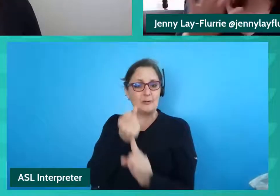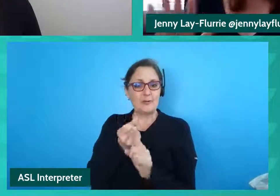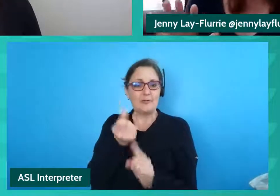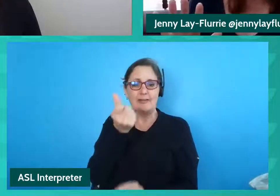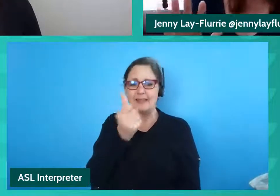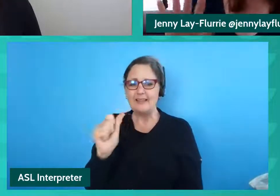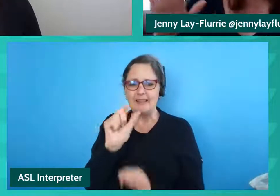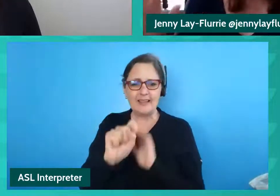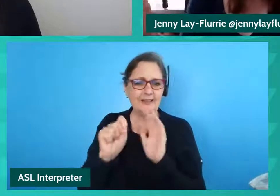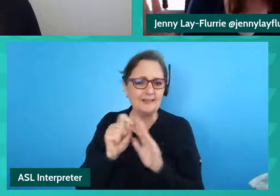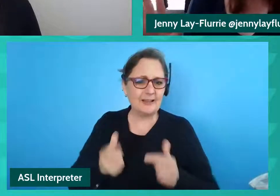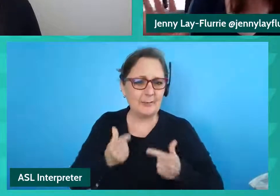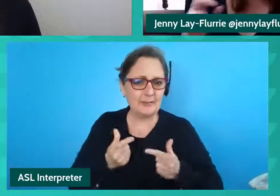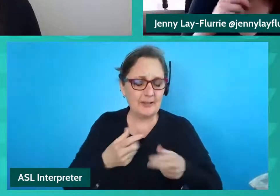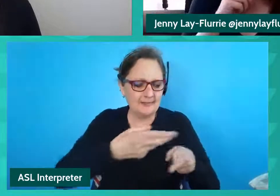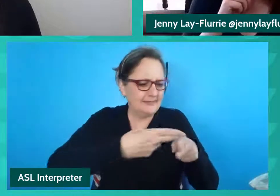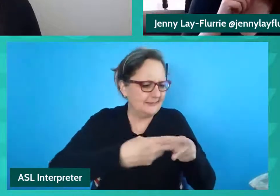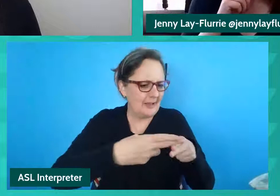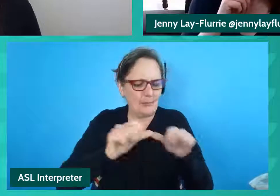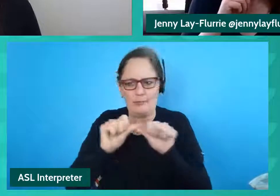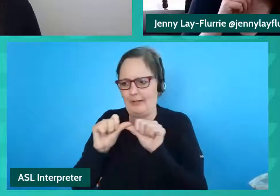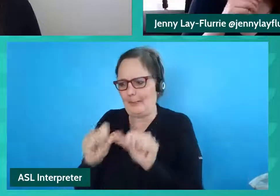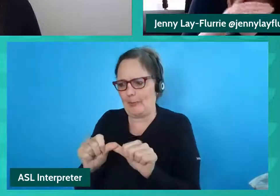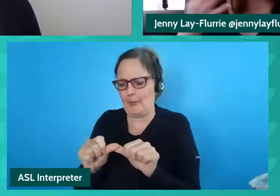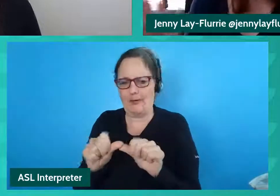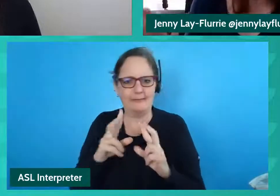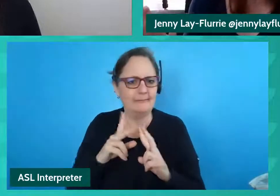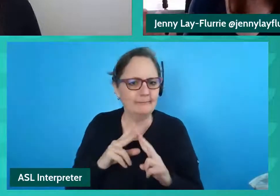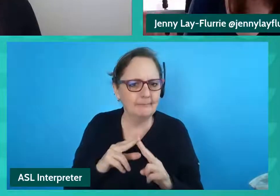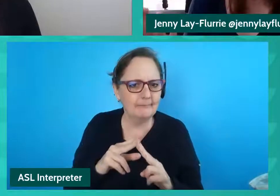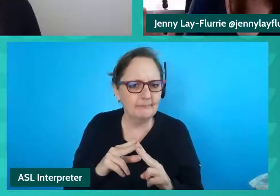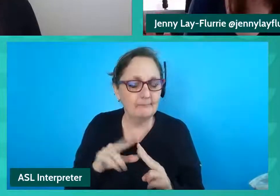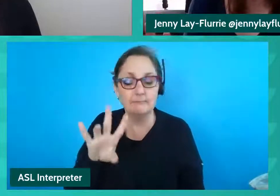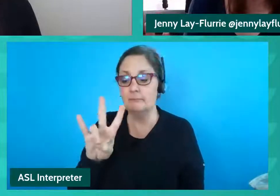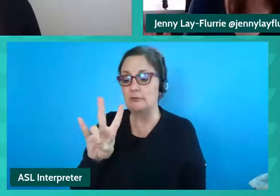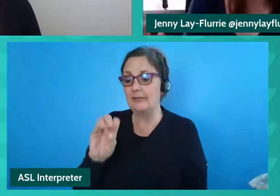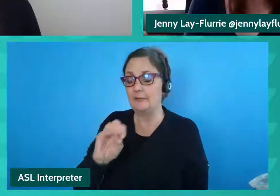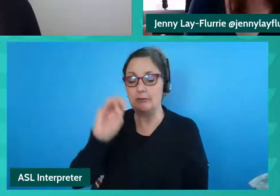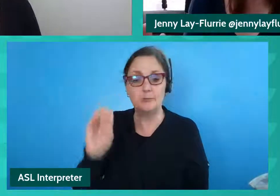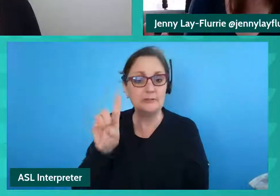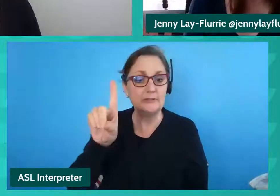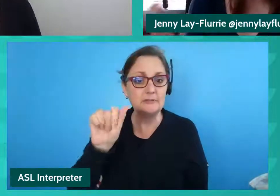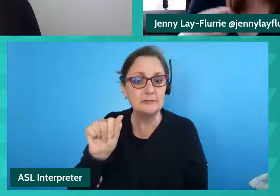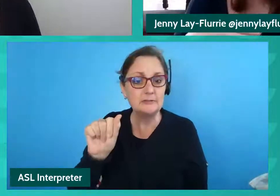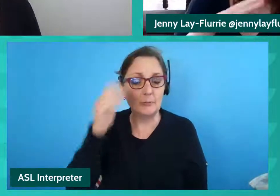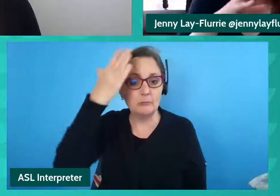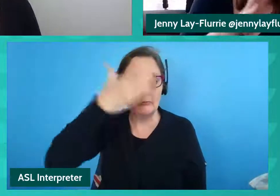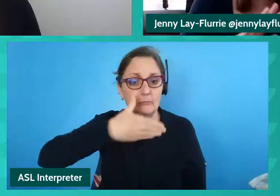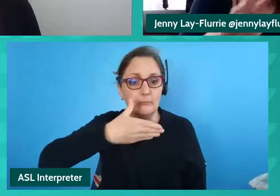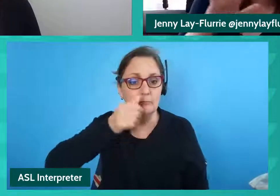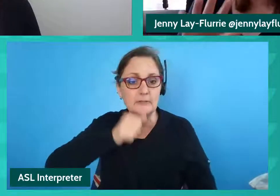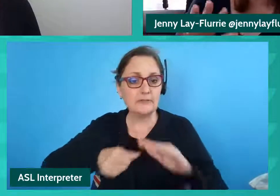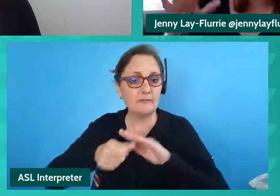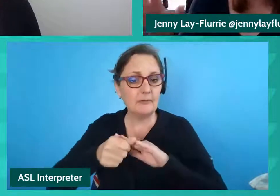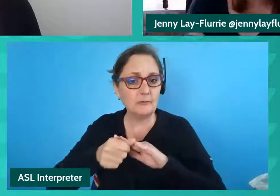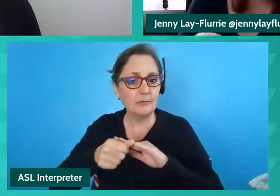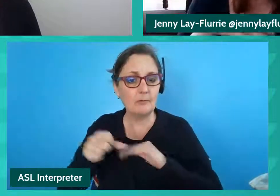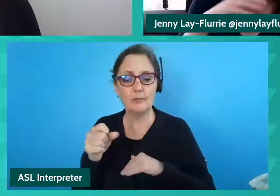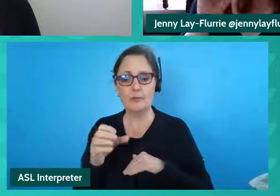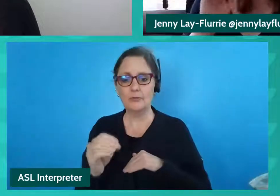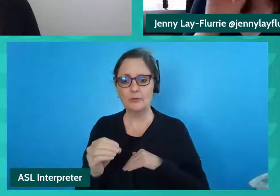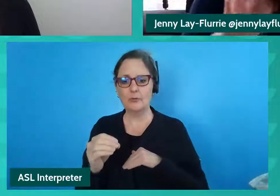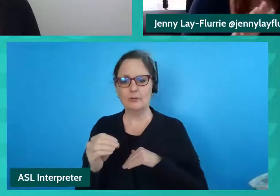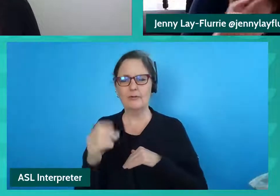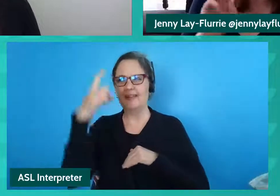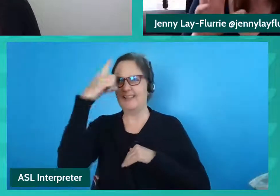a temporary basis, on a permanent basis, and 70% of disability is invisible. And so just to give you some sense,